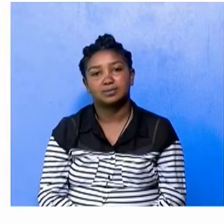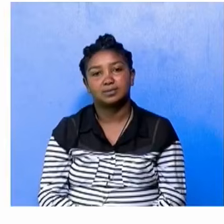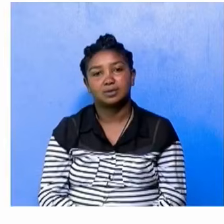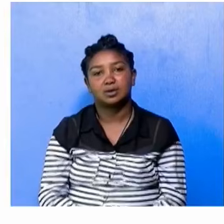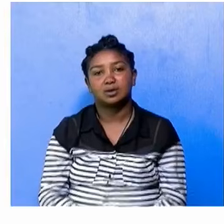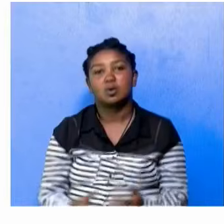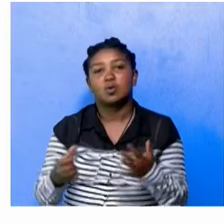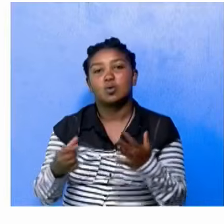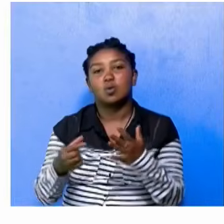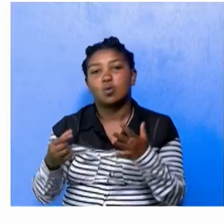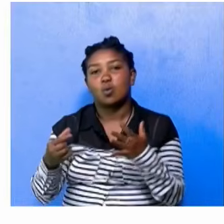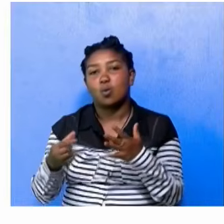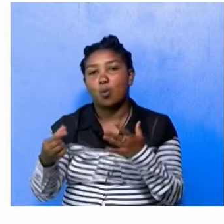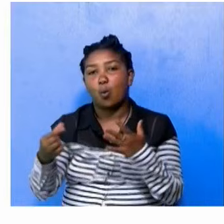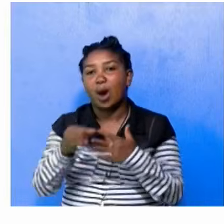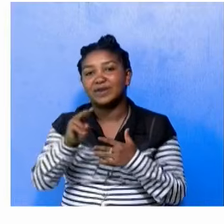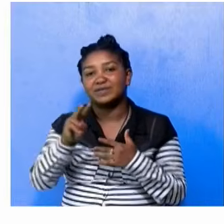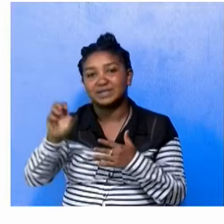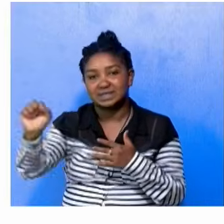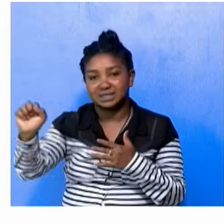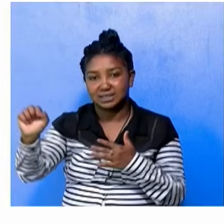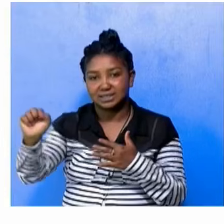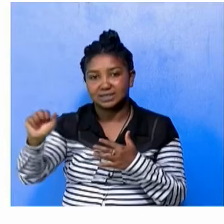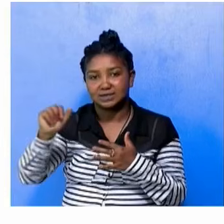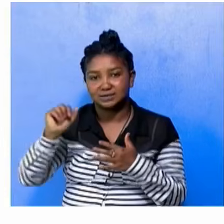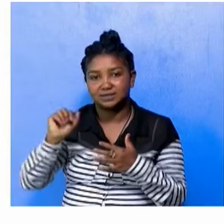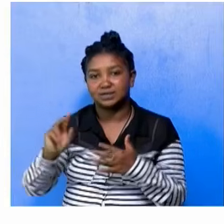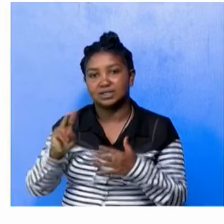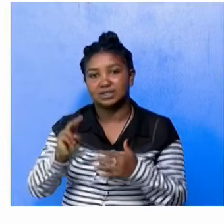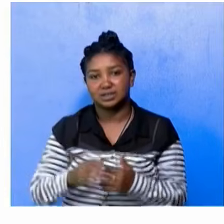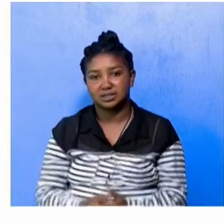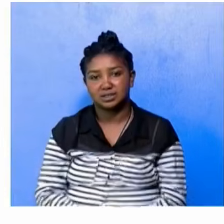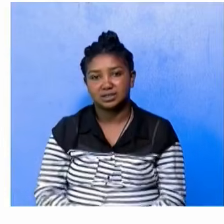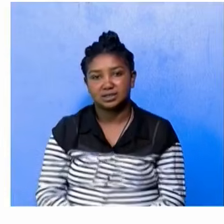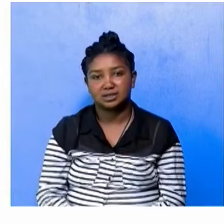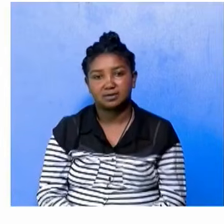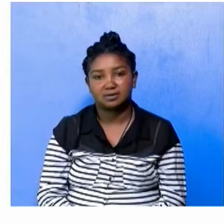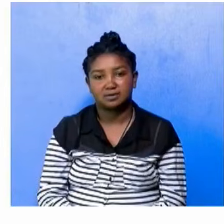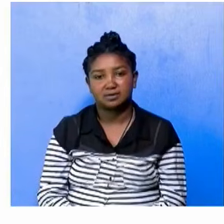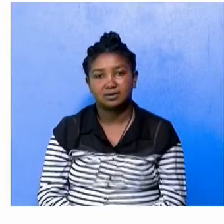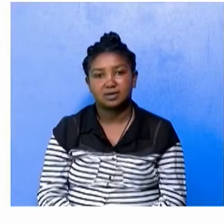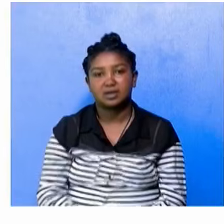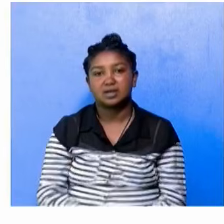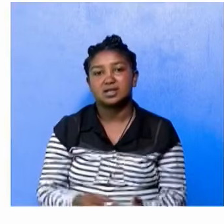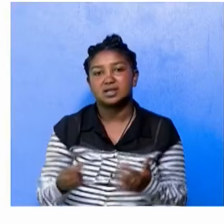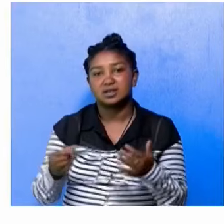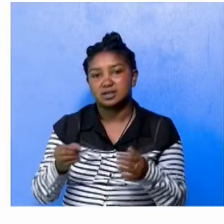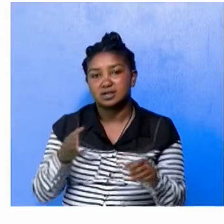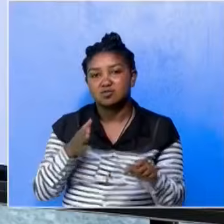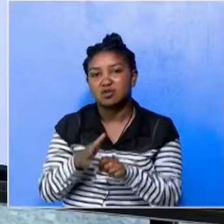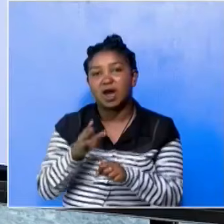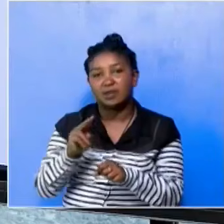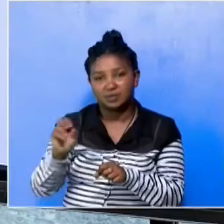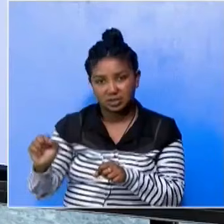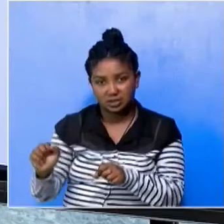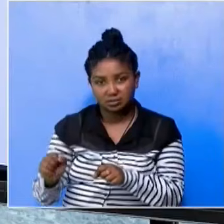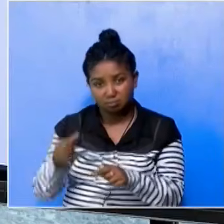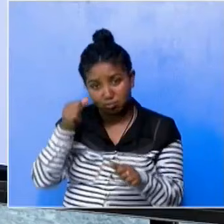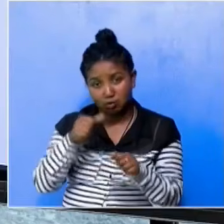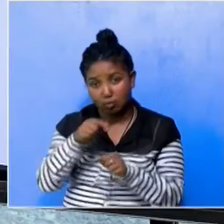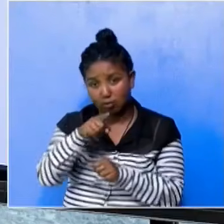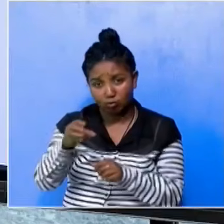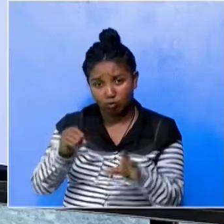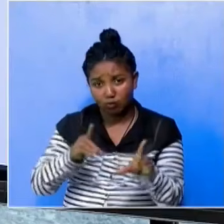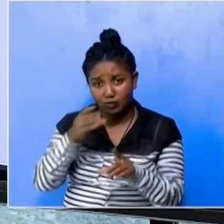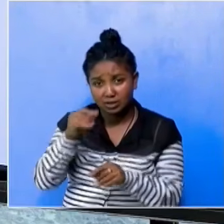wives. This one is also should be v. Then knives. Okay? Bear your mind, don't